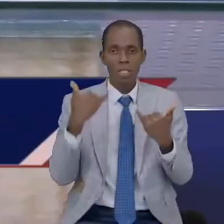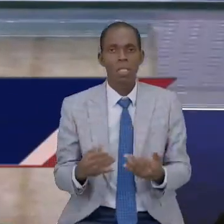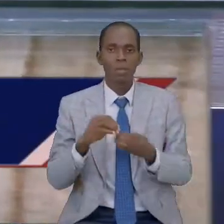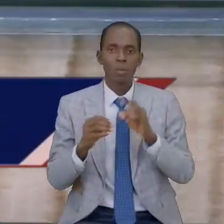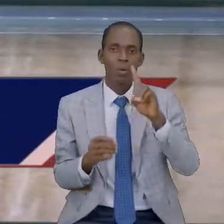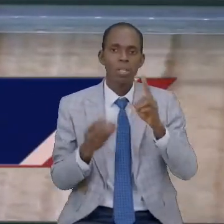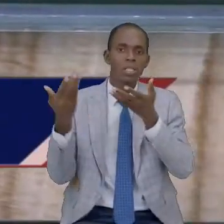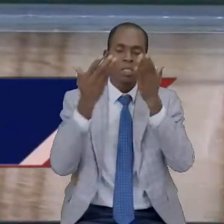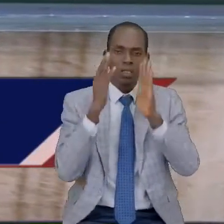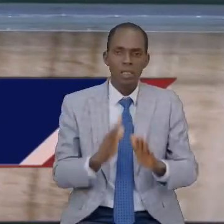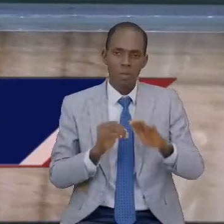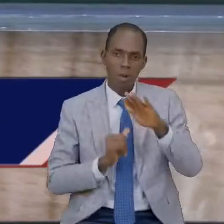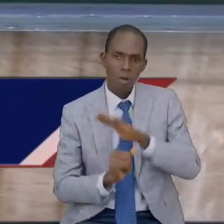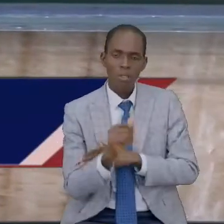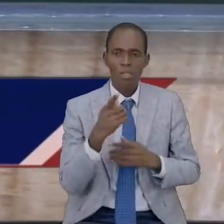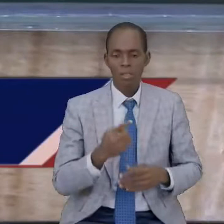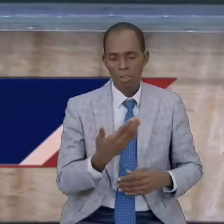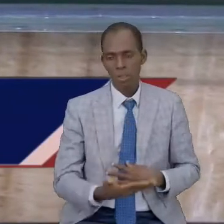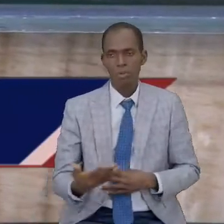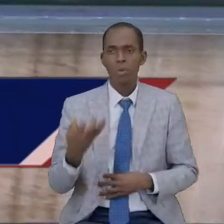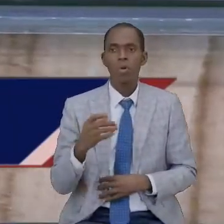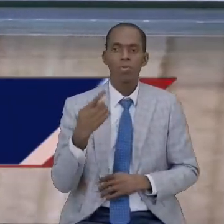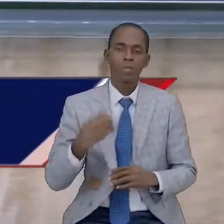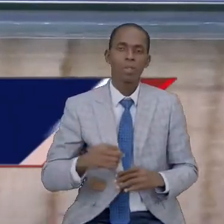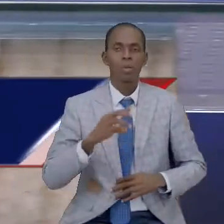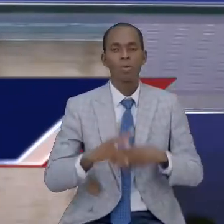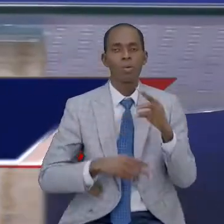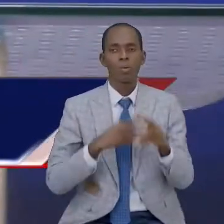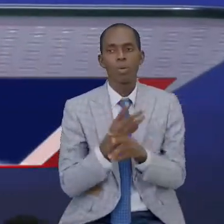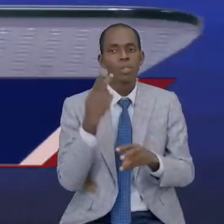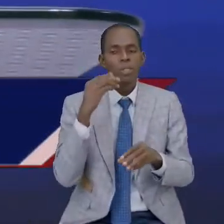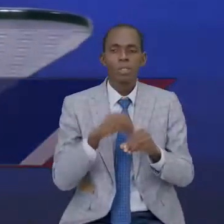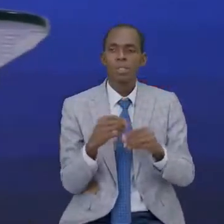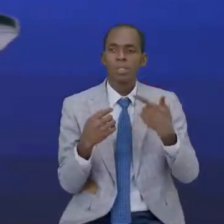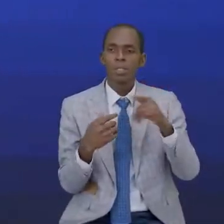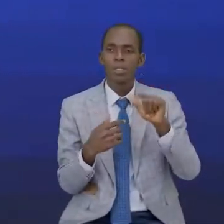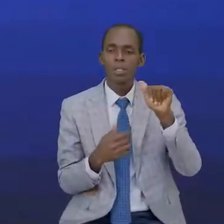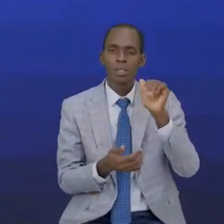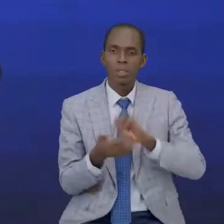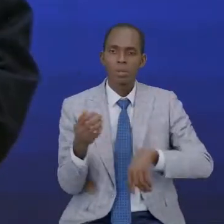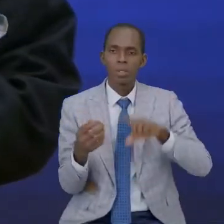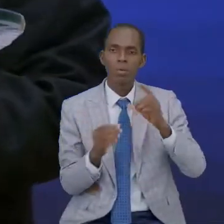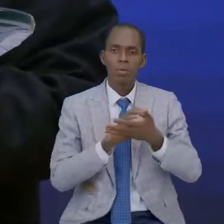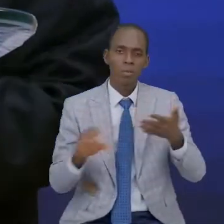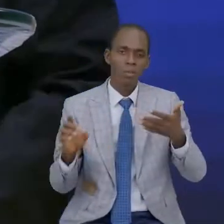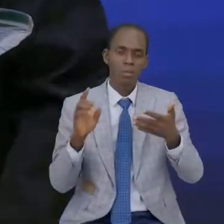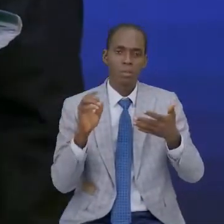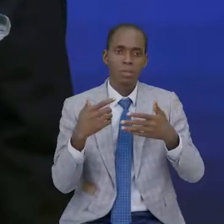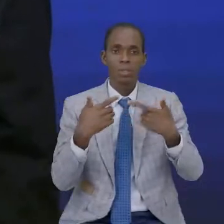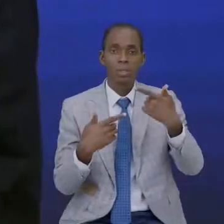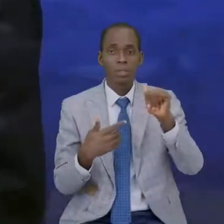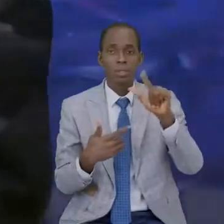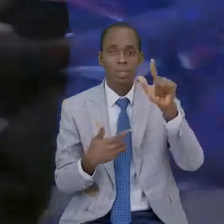under the elements of the world. Look at Galatians chapter 4. I'm reading from verse 1. Now I say that